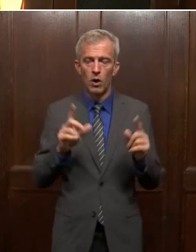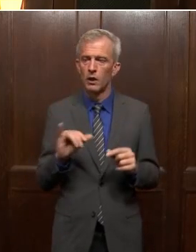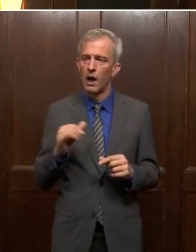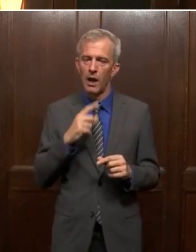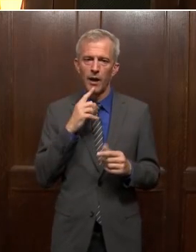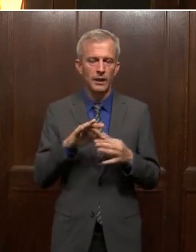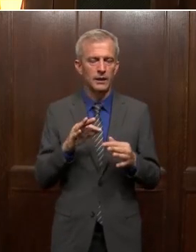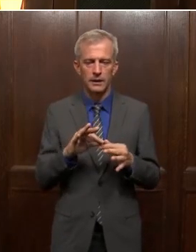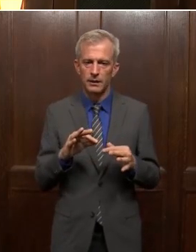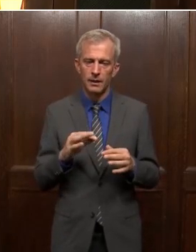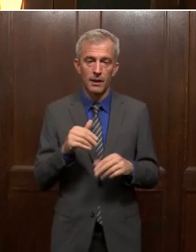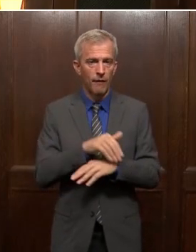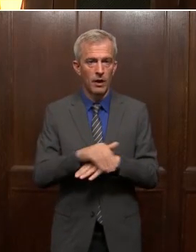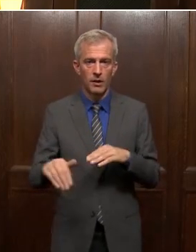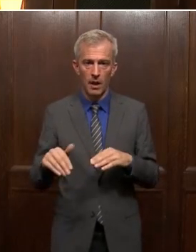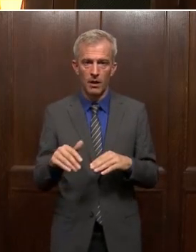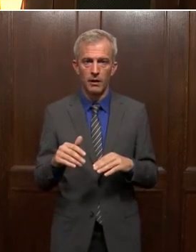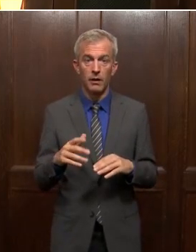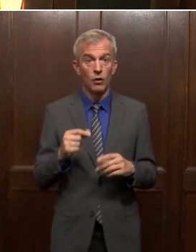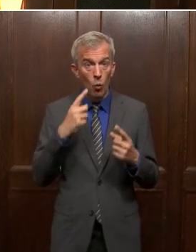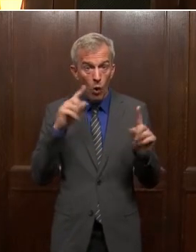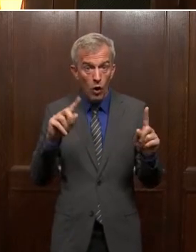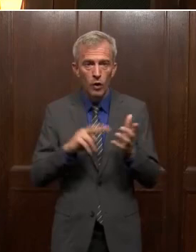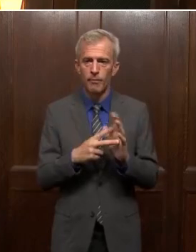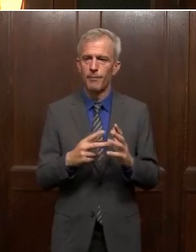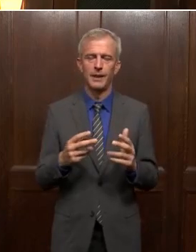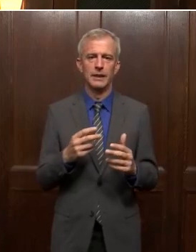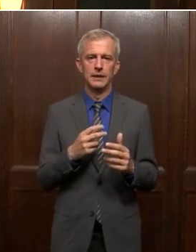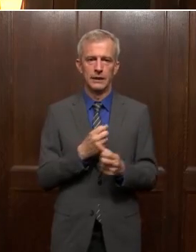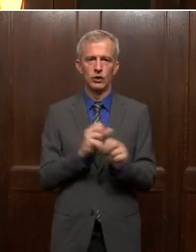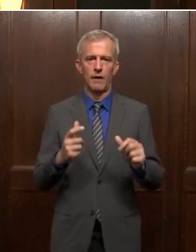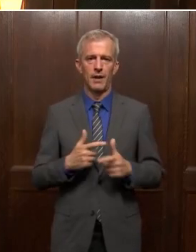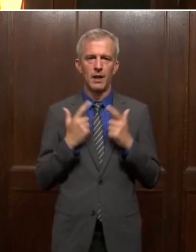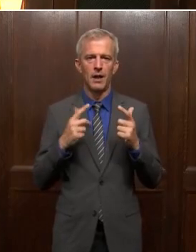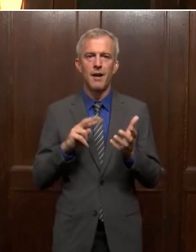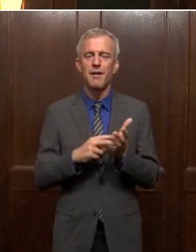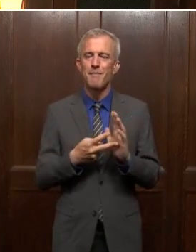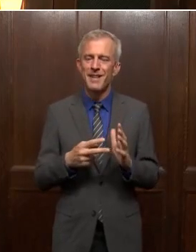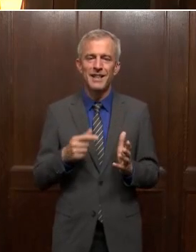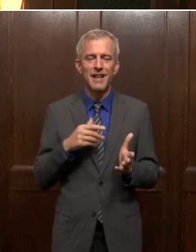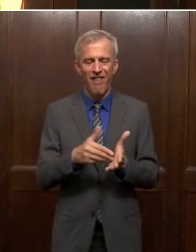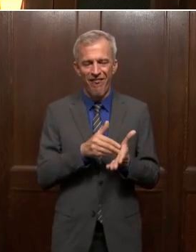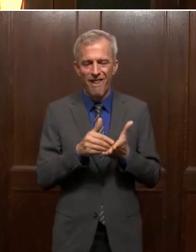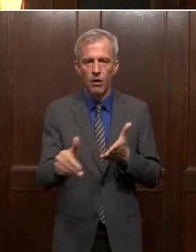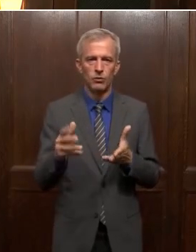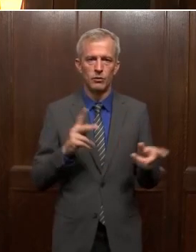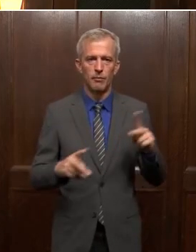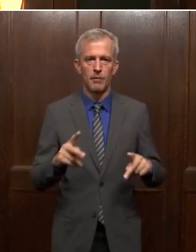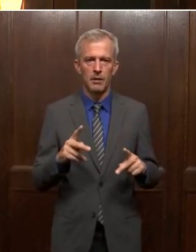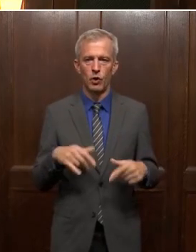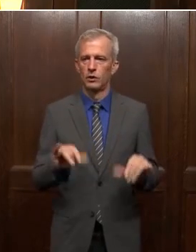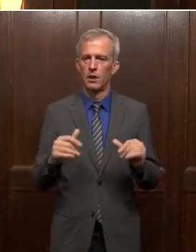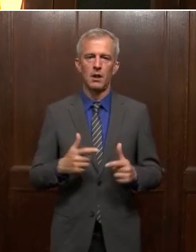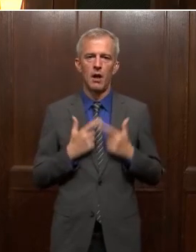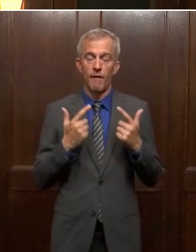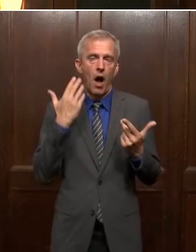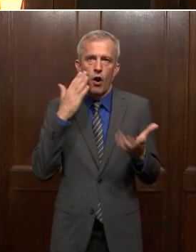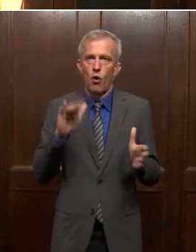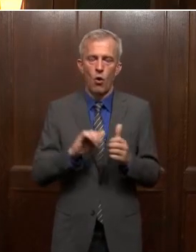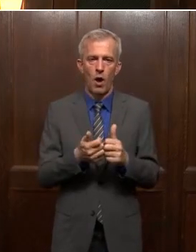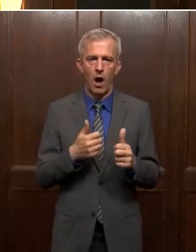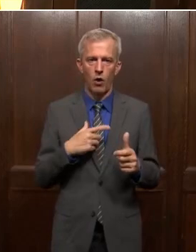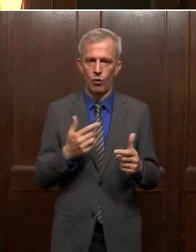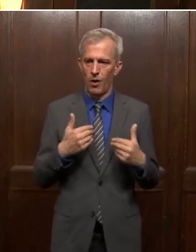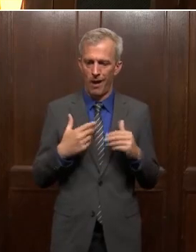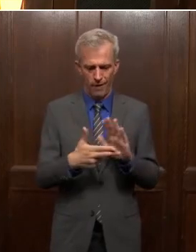was working, it would save lives. And that literally means thousands of people are not dead who otherwise would be. I don't even know how to put a price on that.